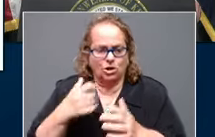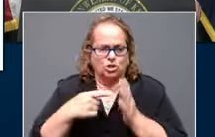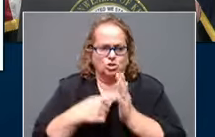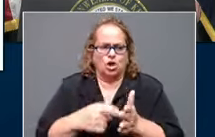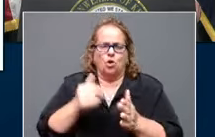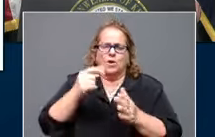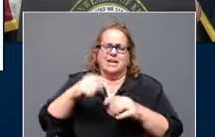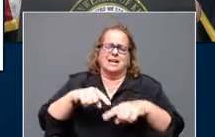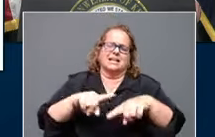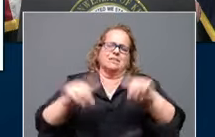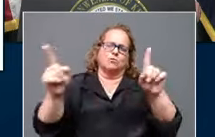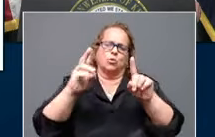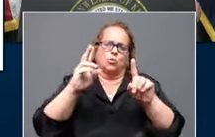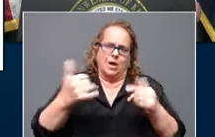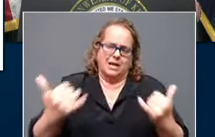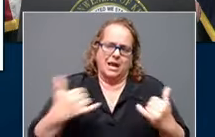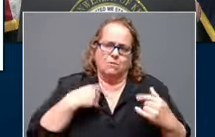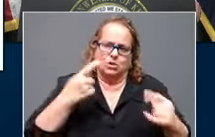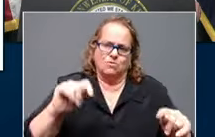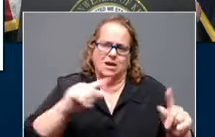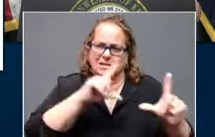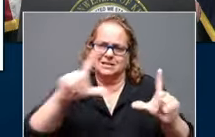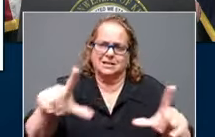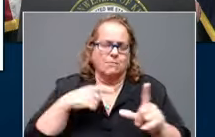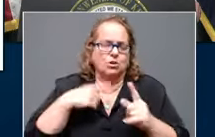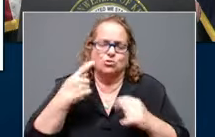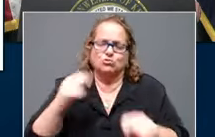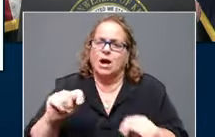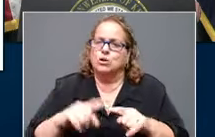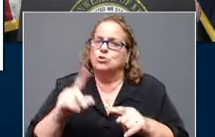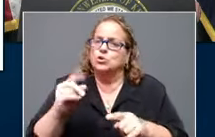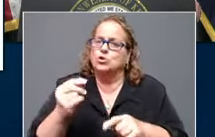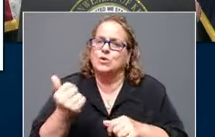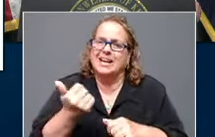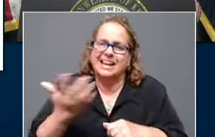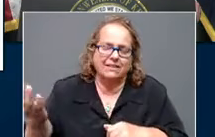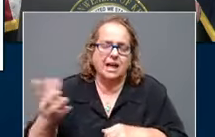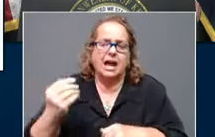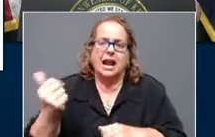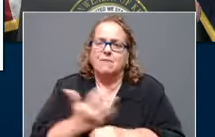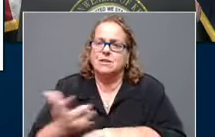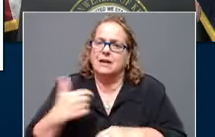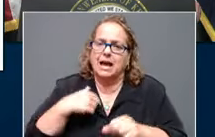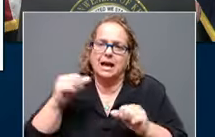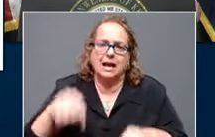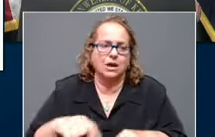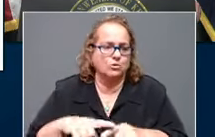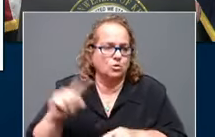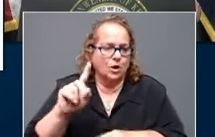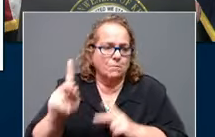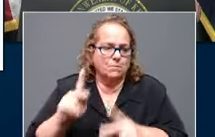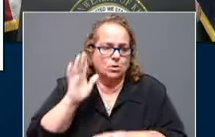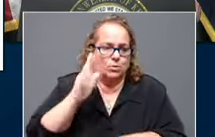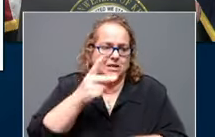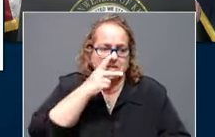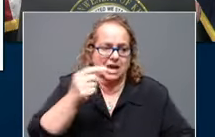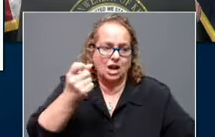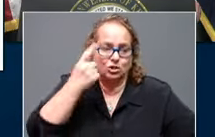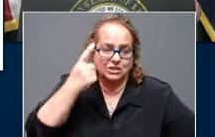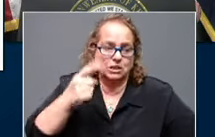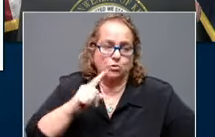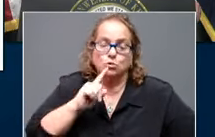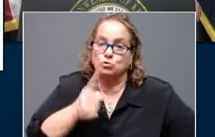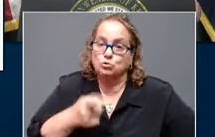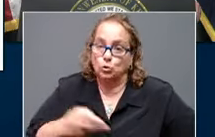is increasing significantly, and we're going to need people to get vaccinated, and we need people to be wearing masks. That is the